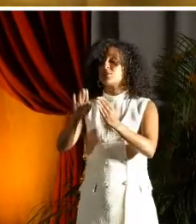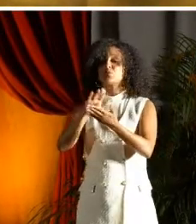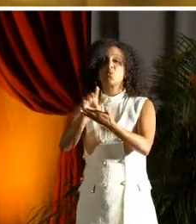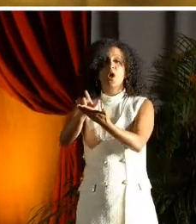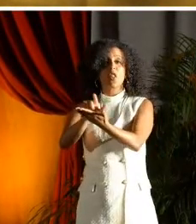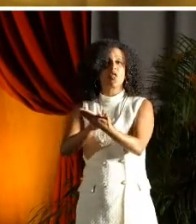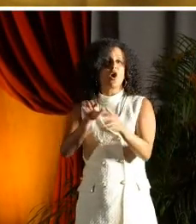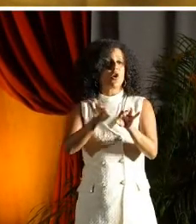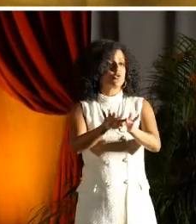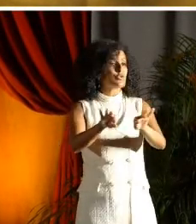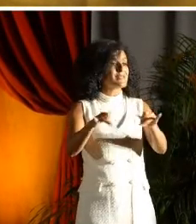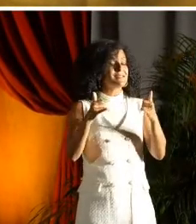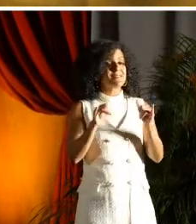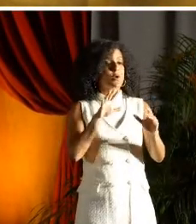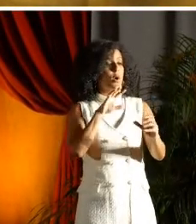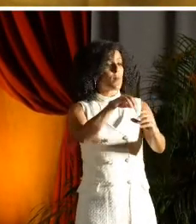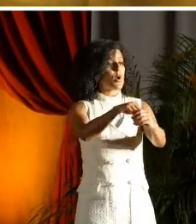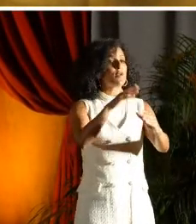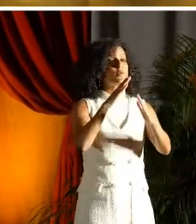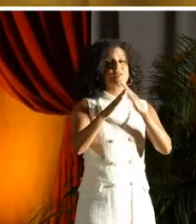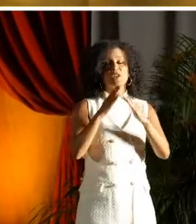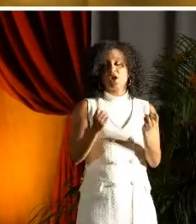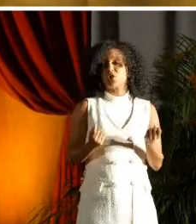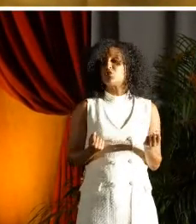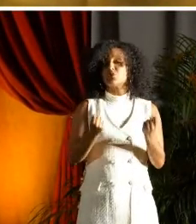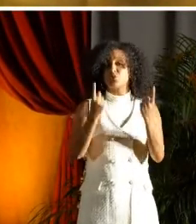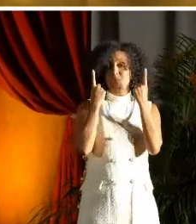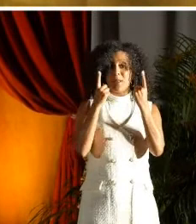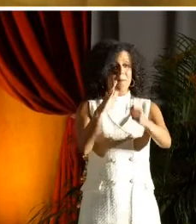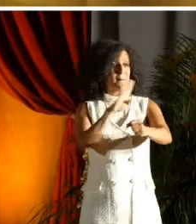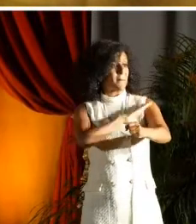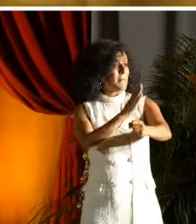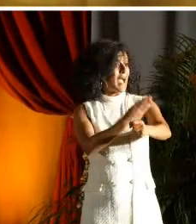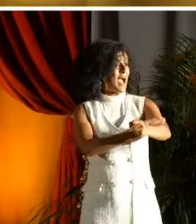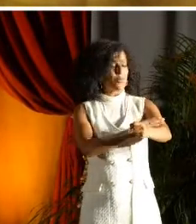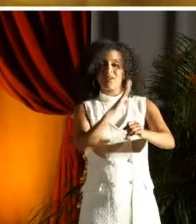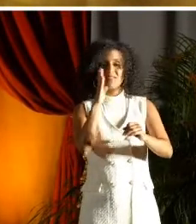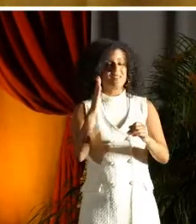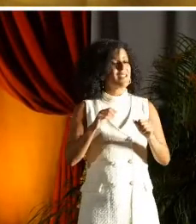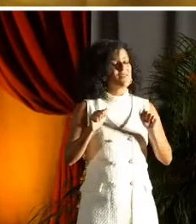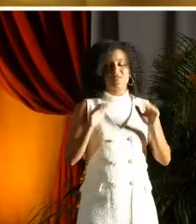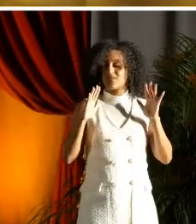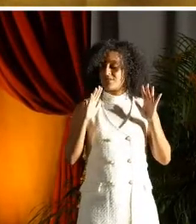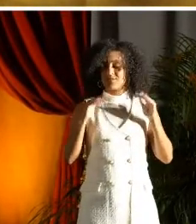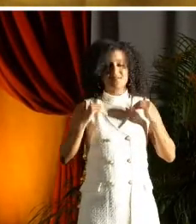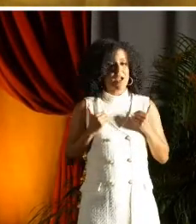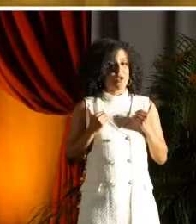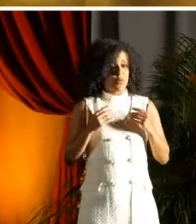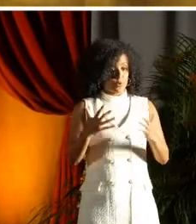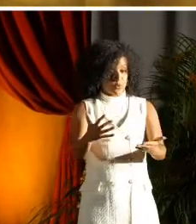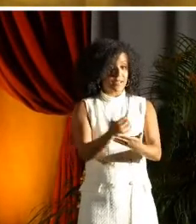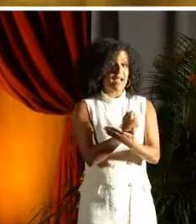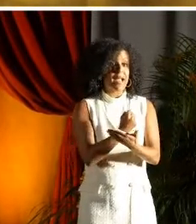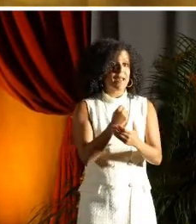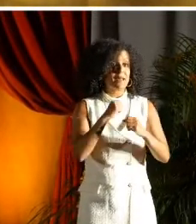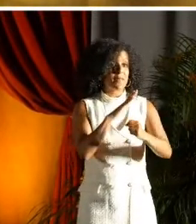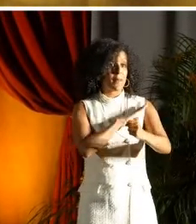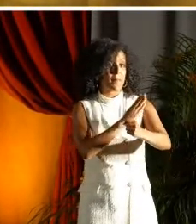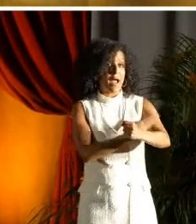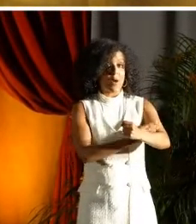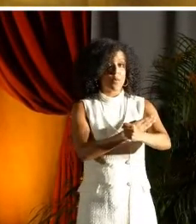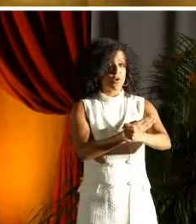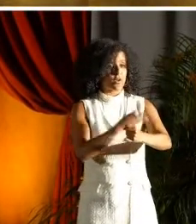was still a part of the community because he understood that power is restless. When you get it, you got to protect it. And if you don't, they will take